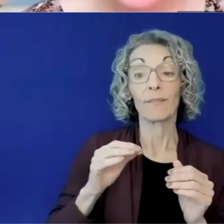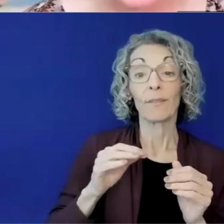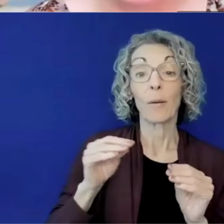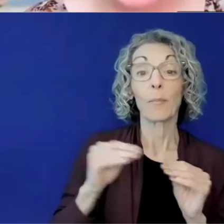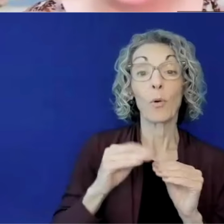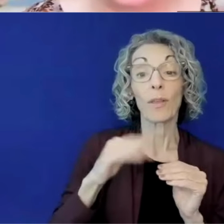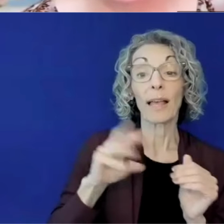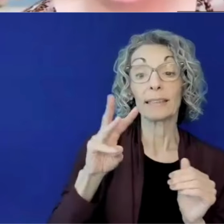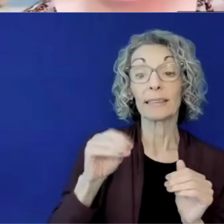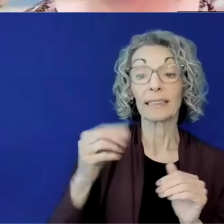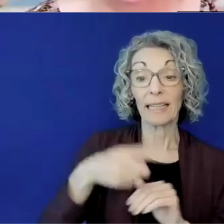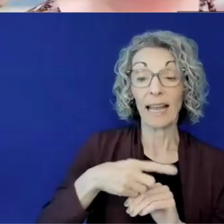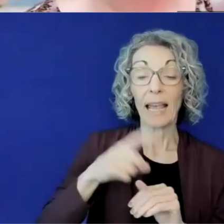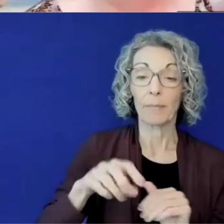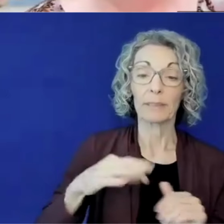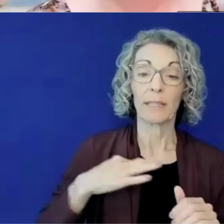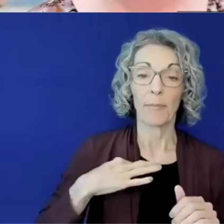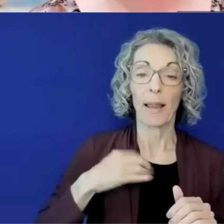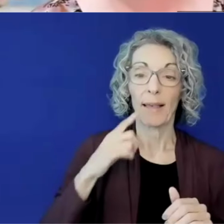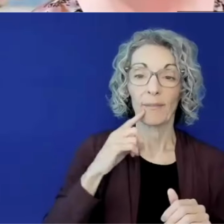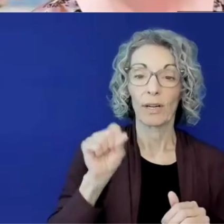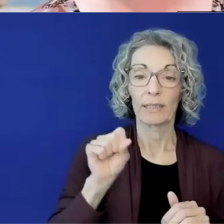need to submit a new application for SSI.